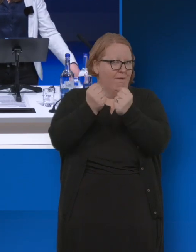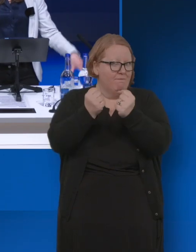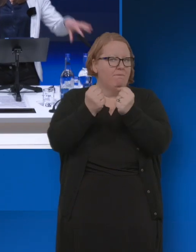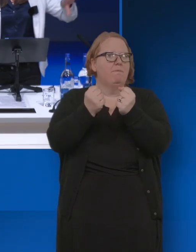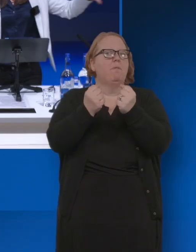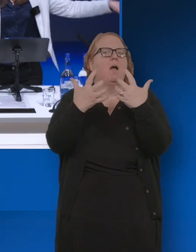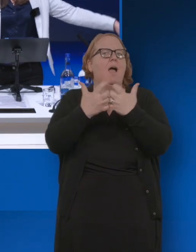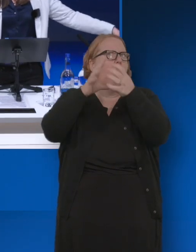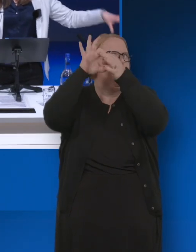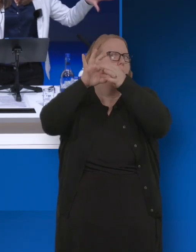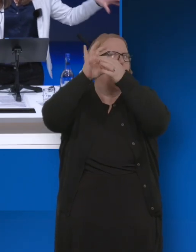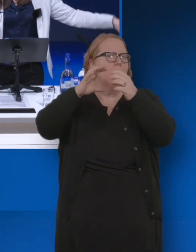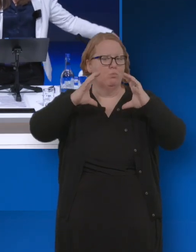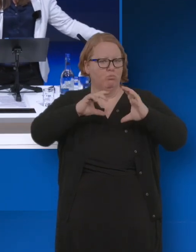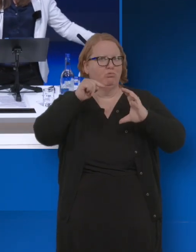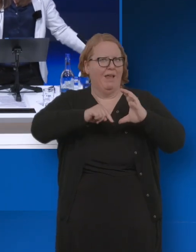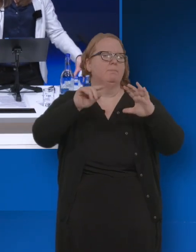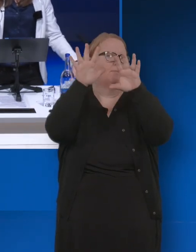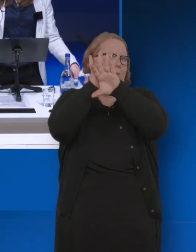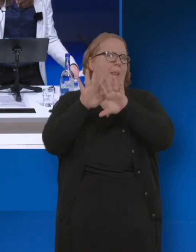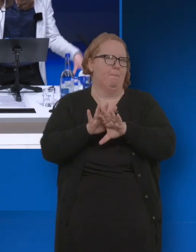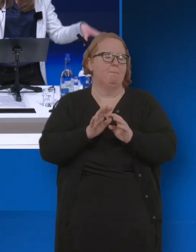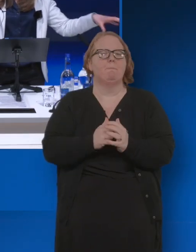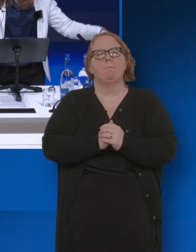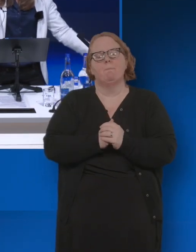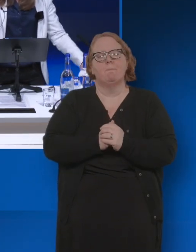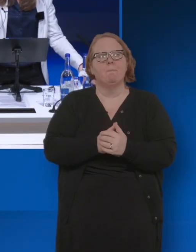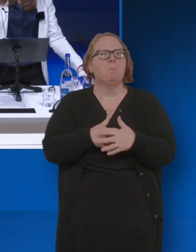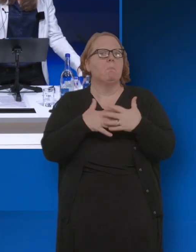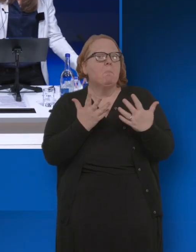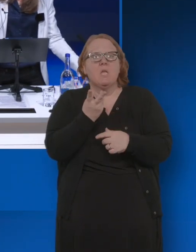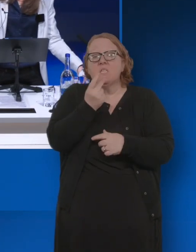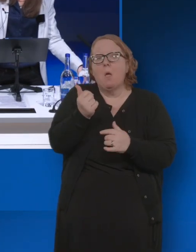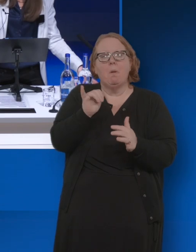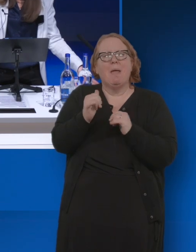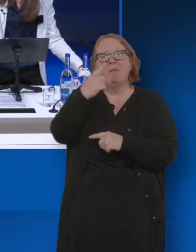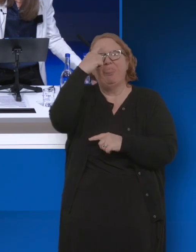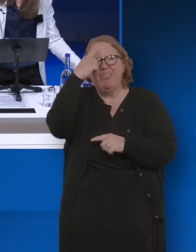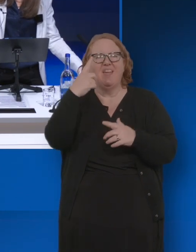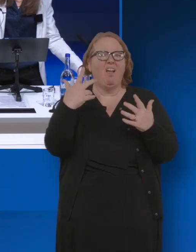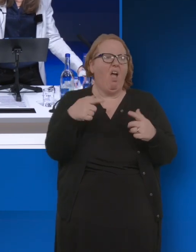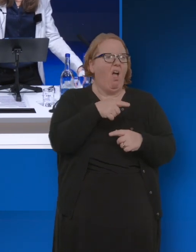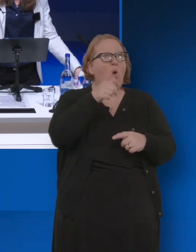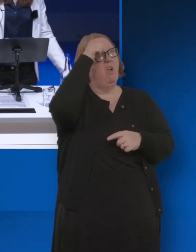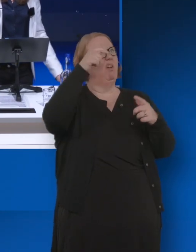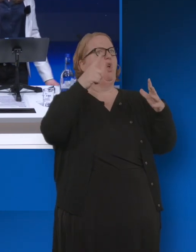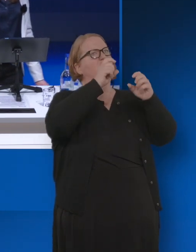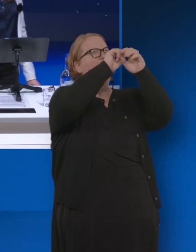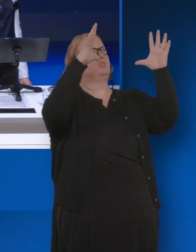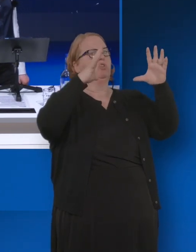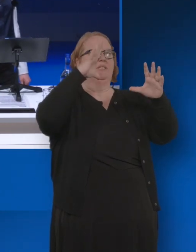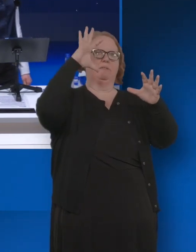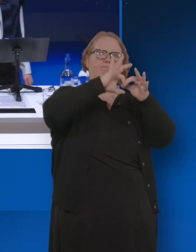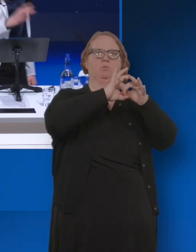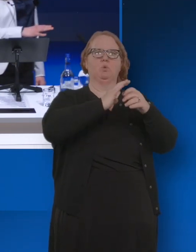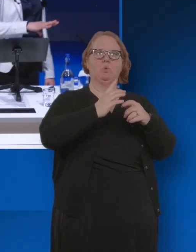in terms of how do they relate to the brain. Some might say that consciousness is a property of the mind. Some